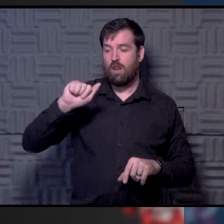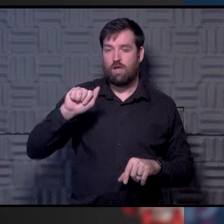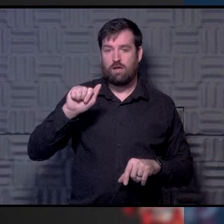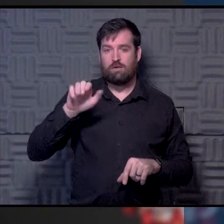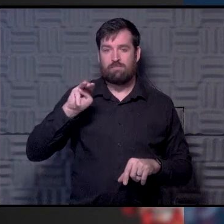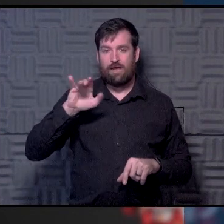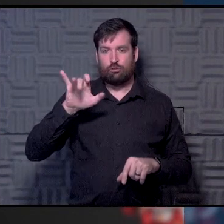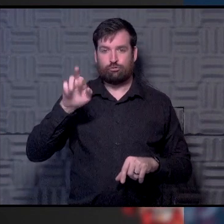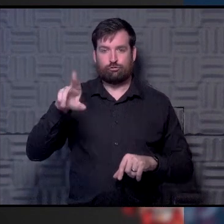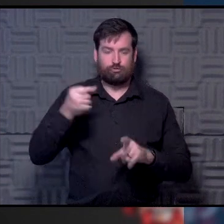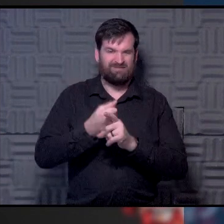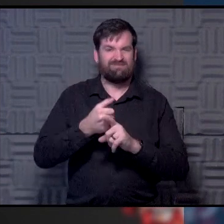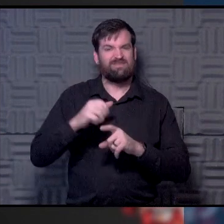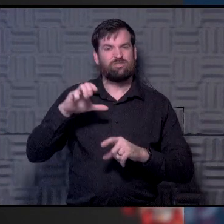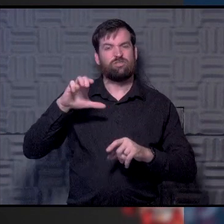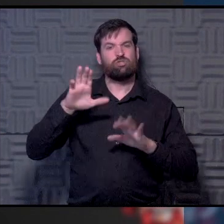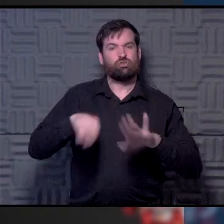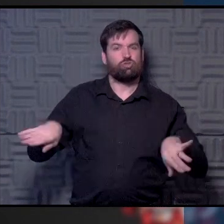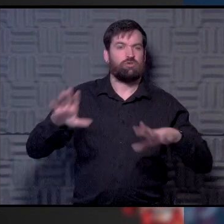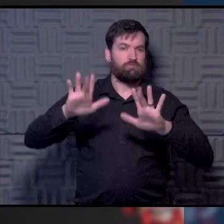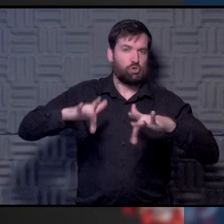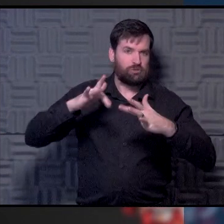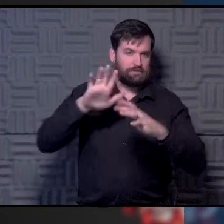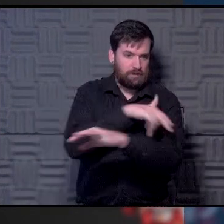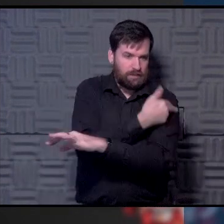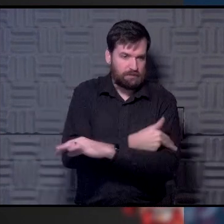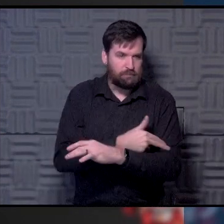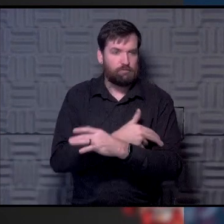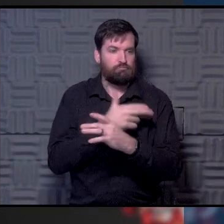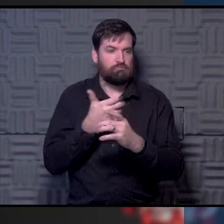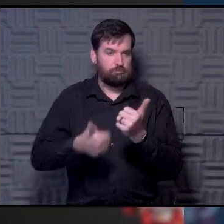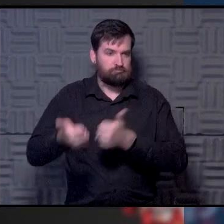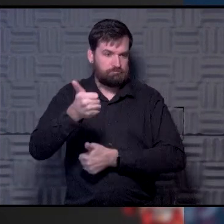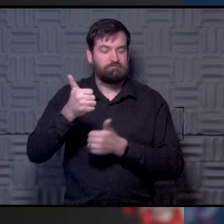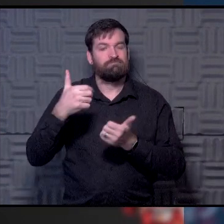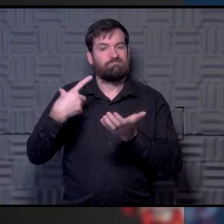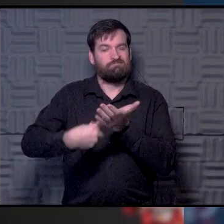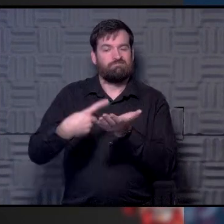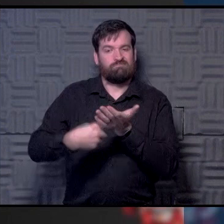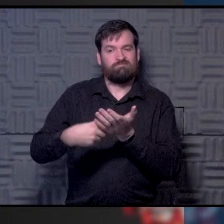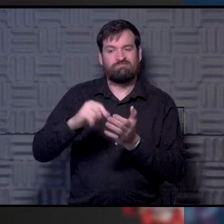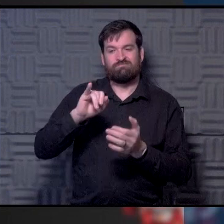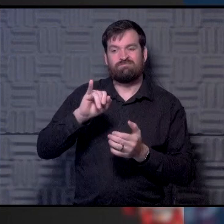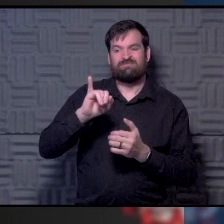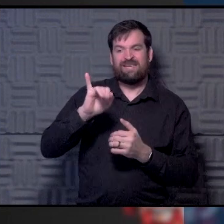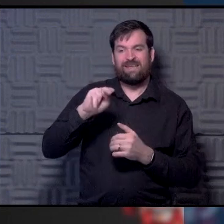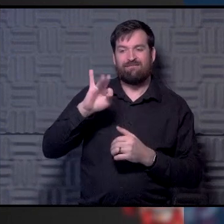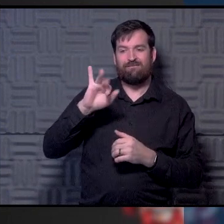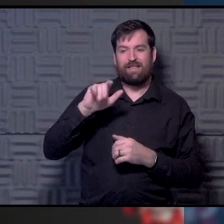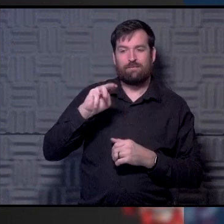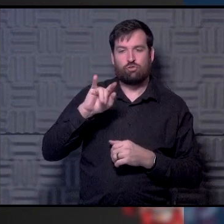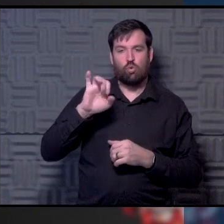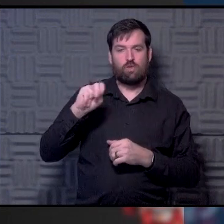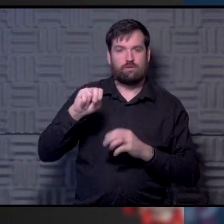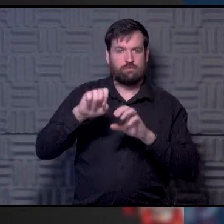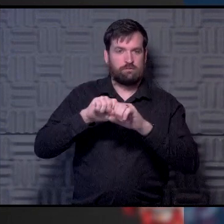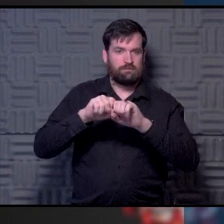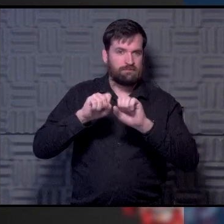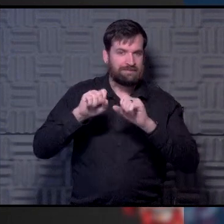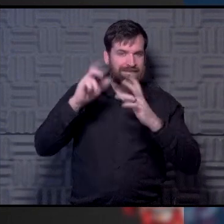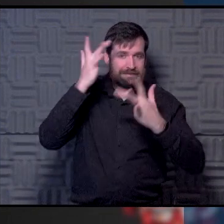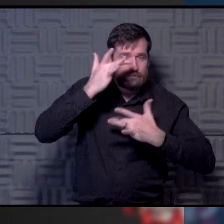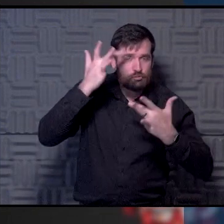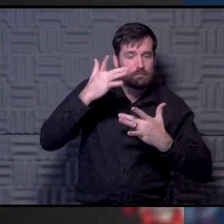Infectious Disease at Children's Mercy. Angela's going to help talk to us a little bit about the inflammatory syndrome being seen in children, as well as about returning to